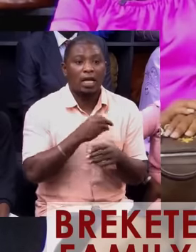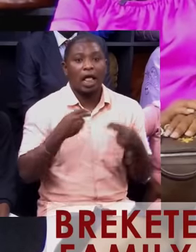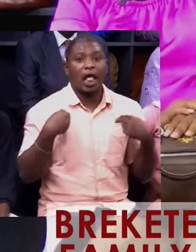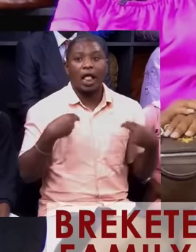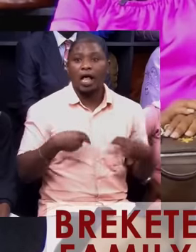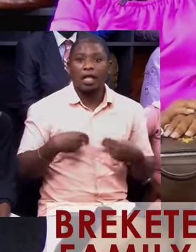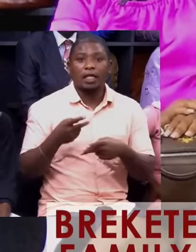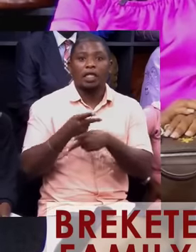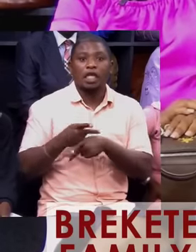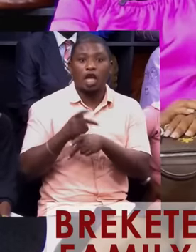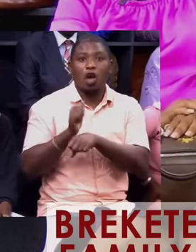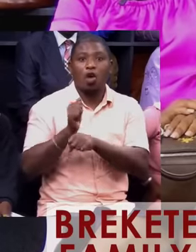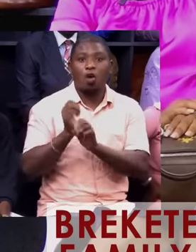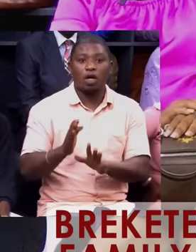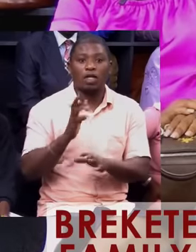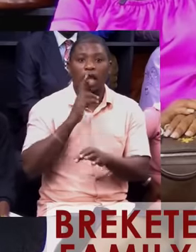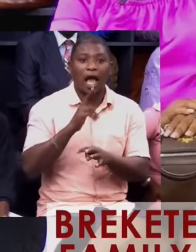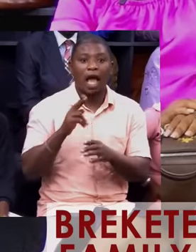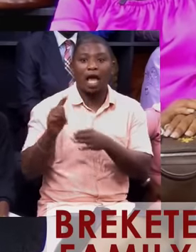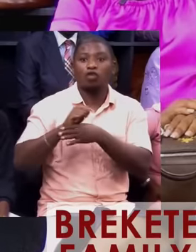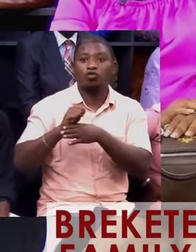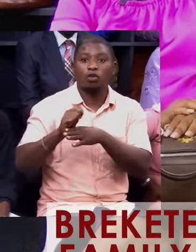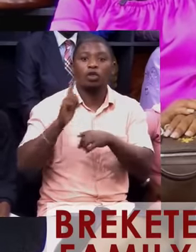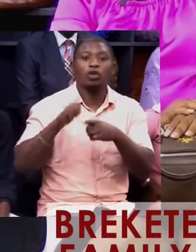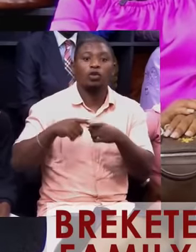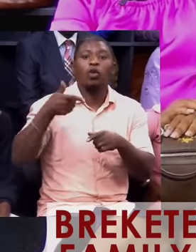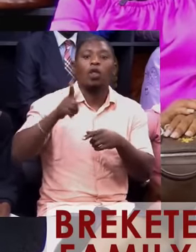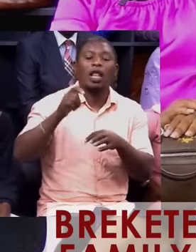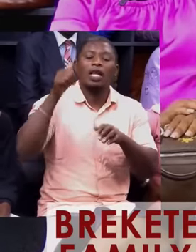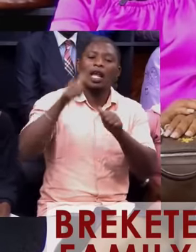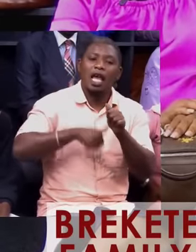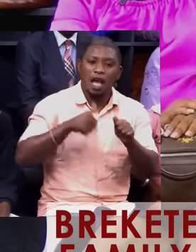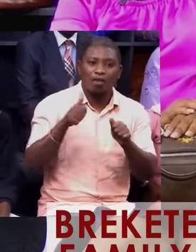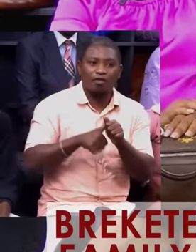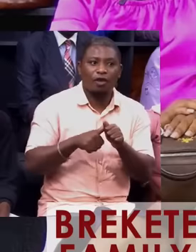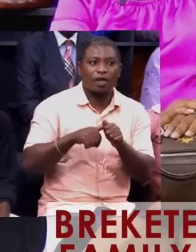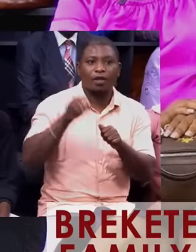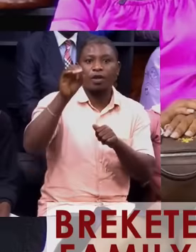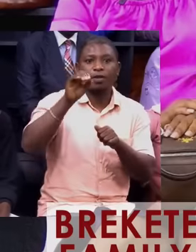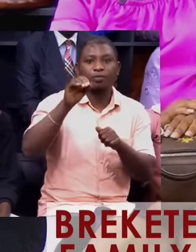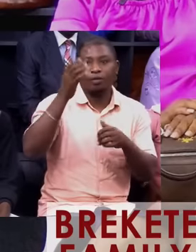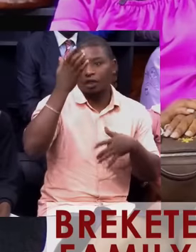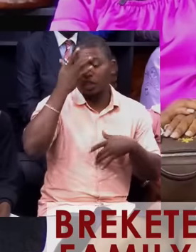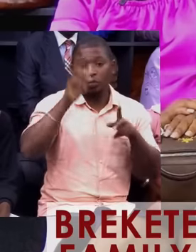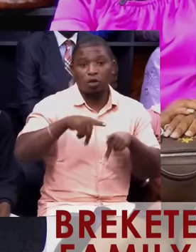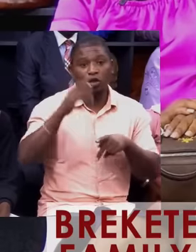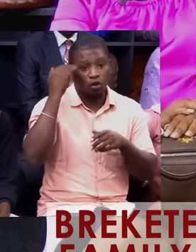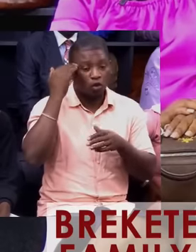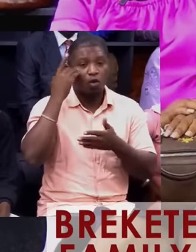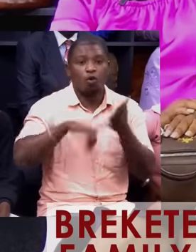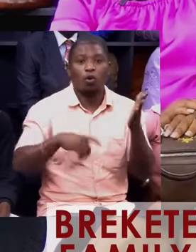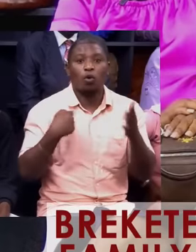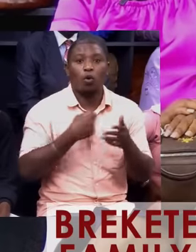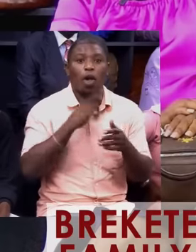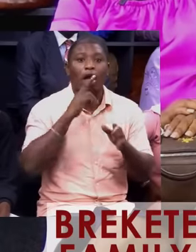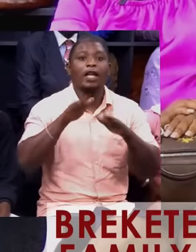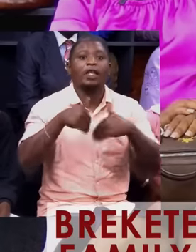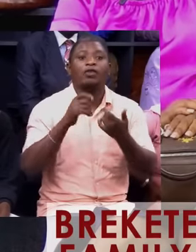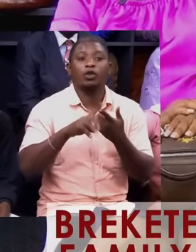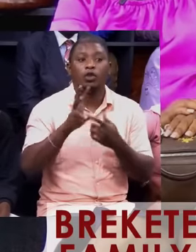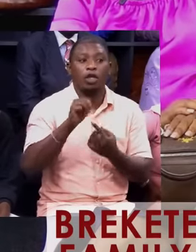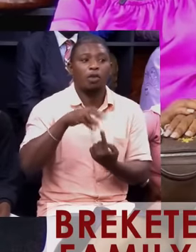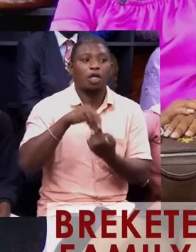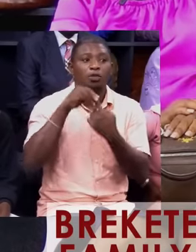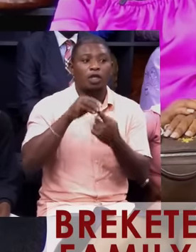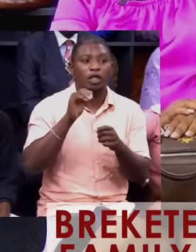workers are trained to let every patient know what we are giving to them especially